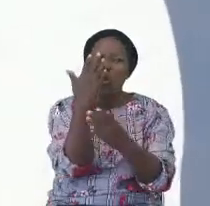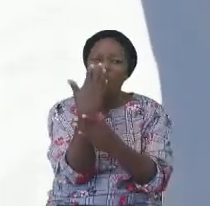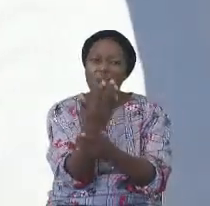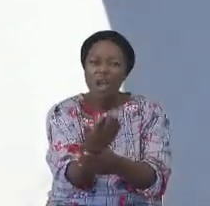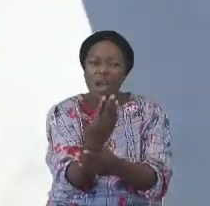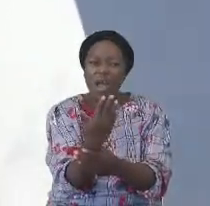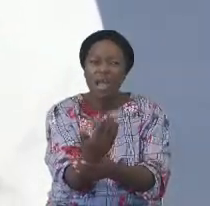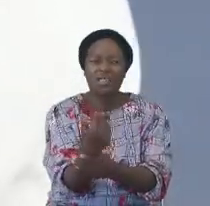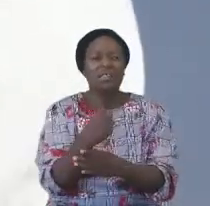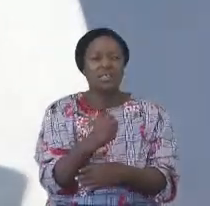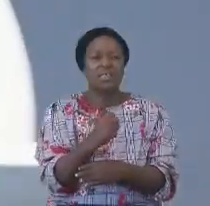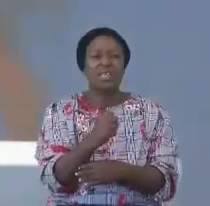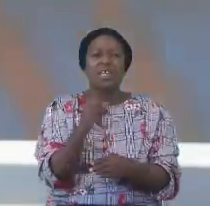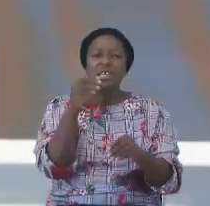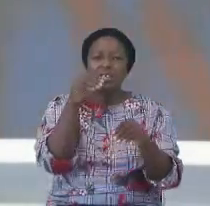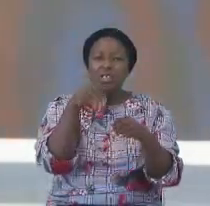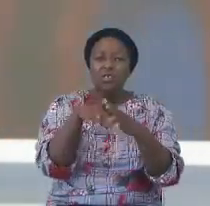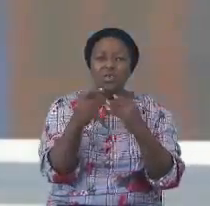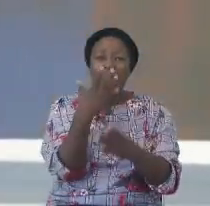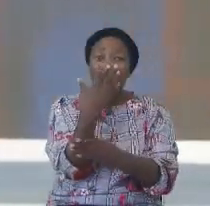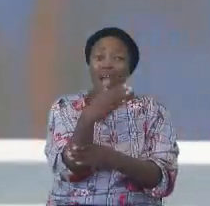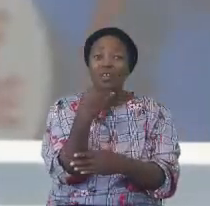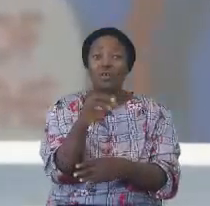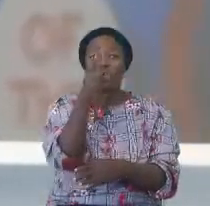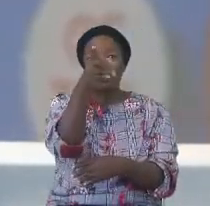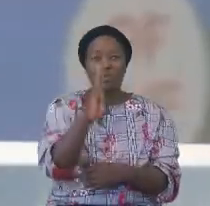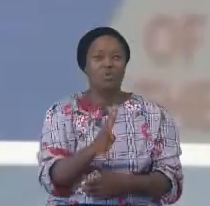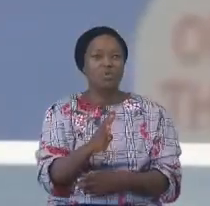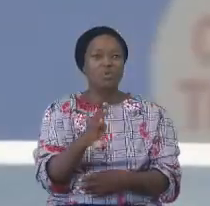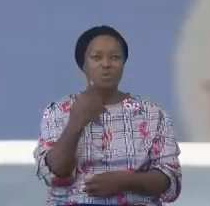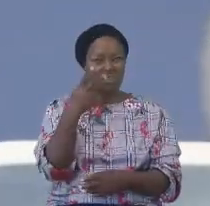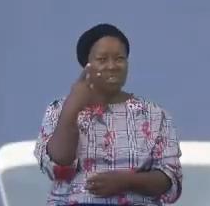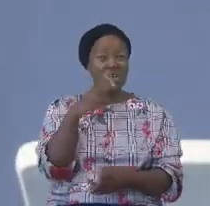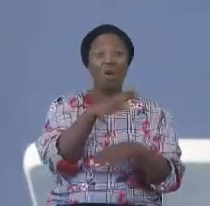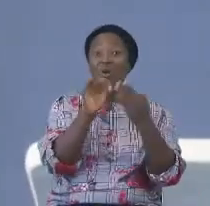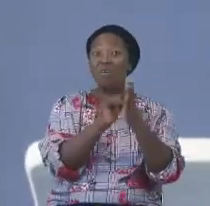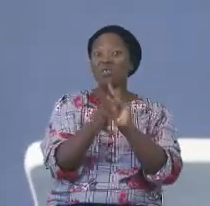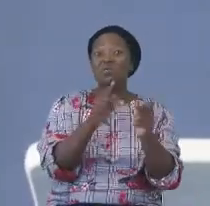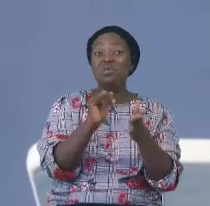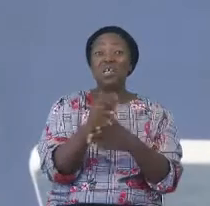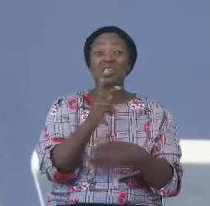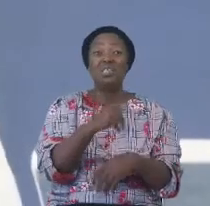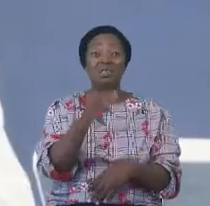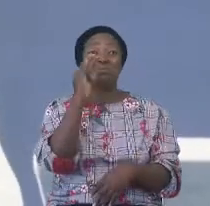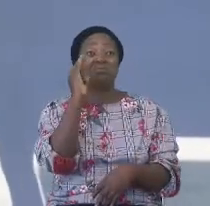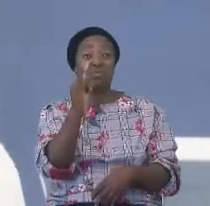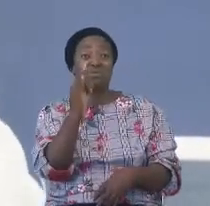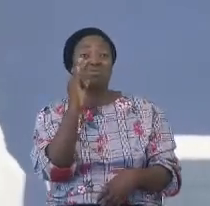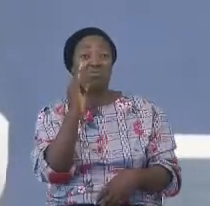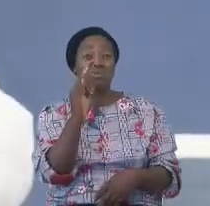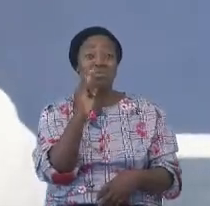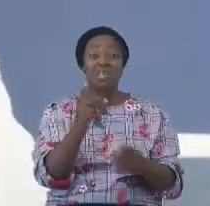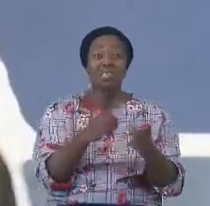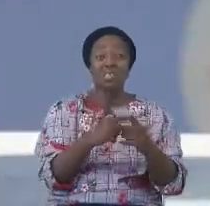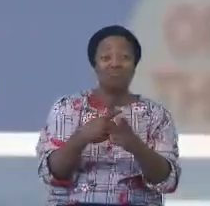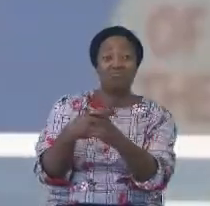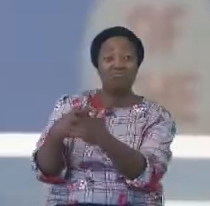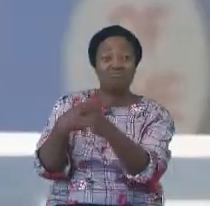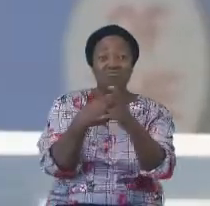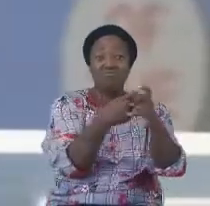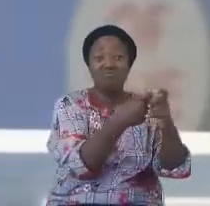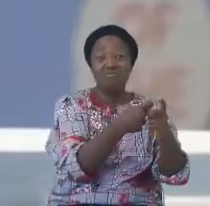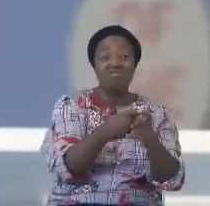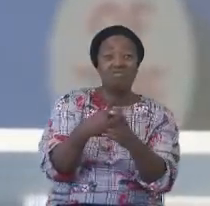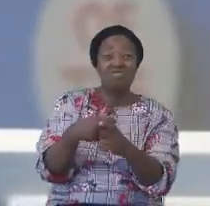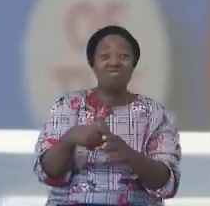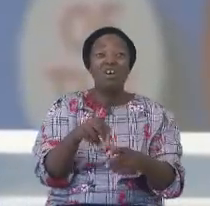I commit my spirit, into thy hands, into the hand of God. You know, all those people,